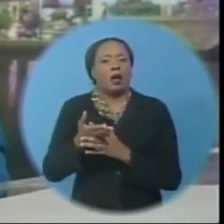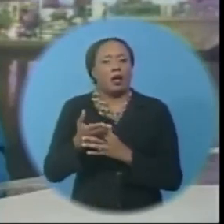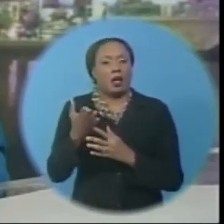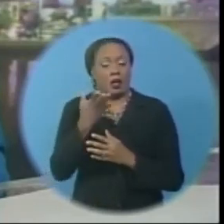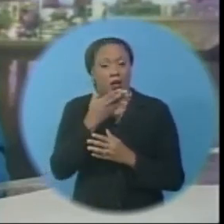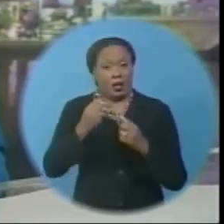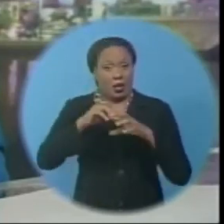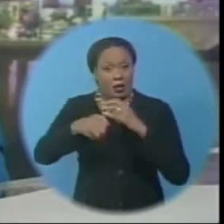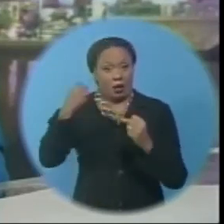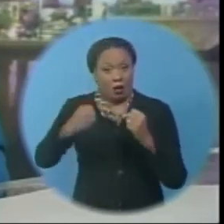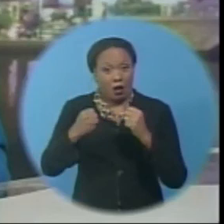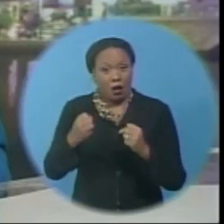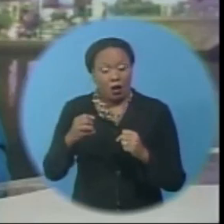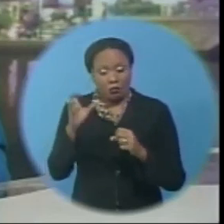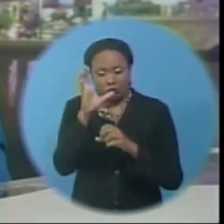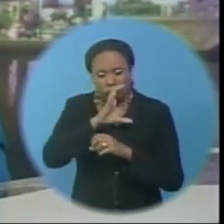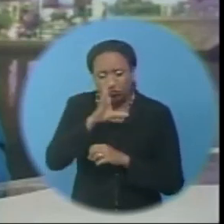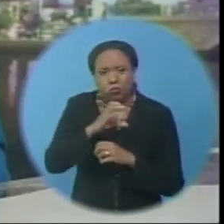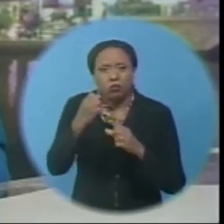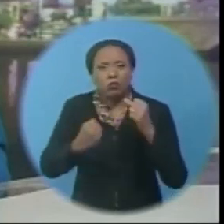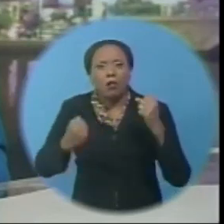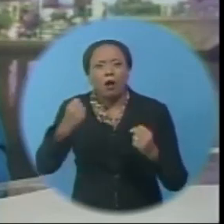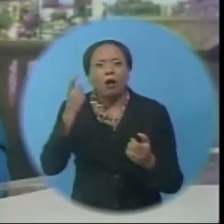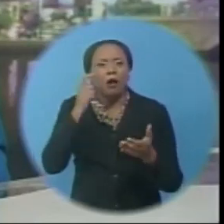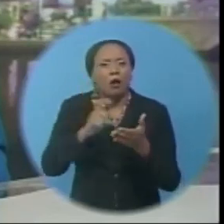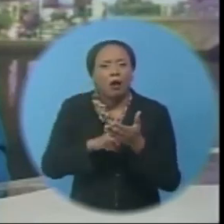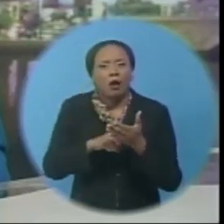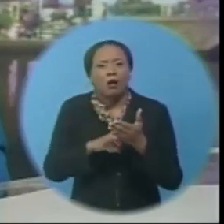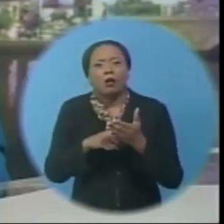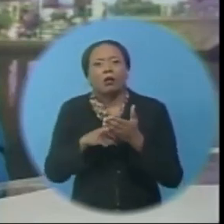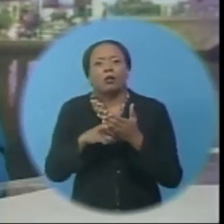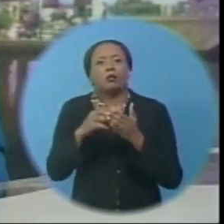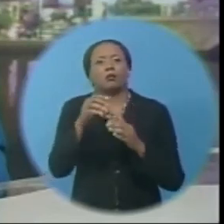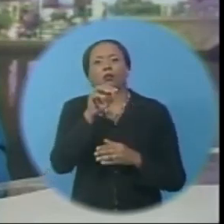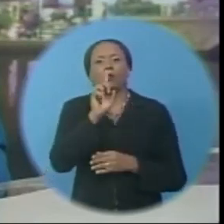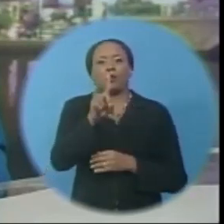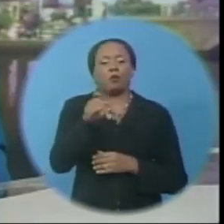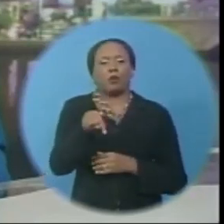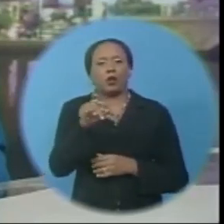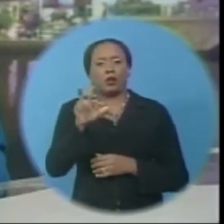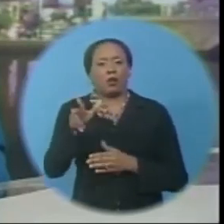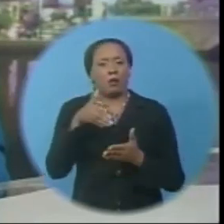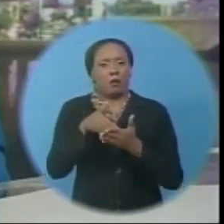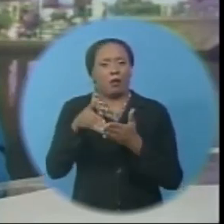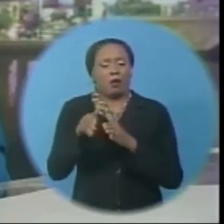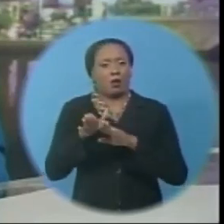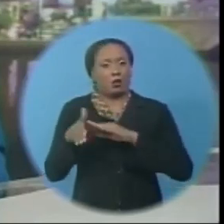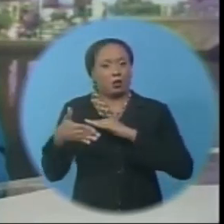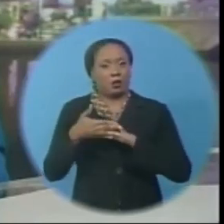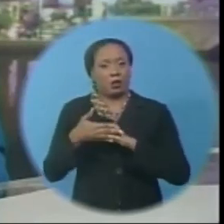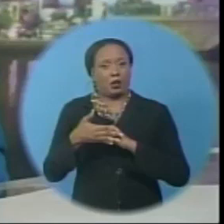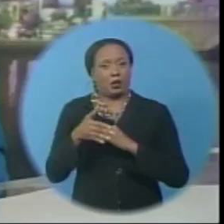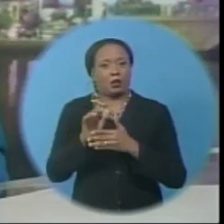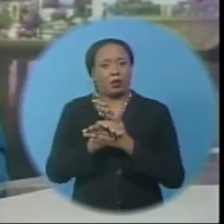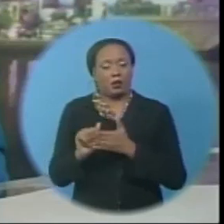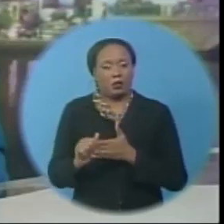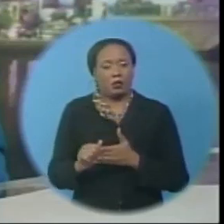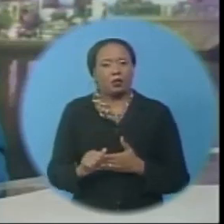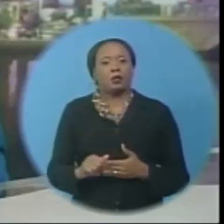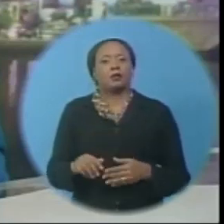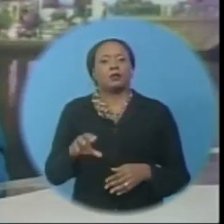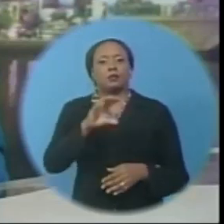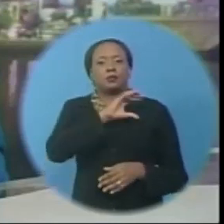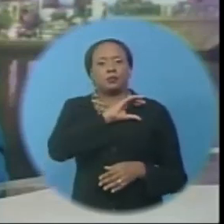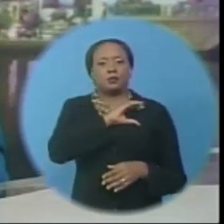$500,000 US and 1.3 million Jamaica dollars. The officer, who was wearing a covert video